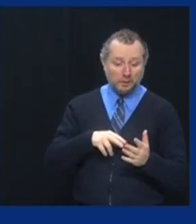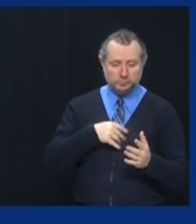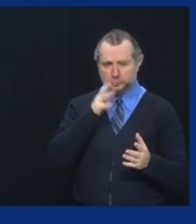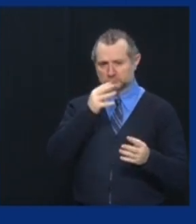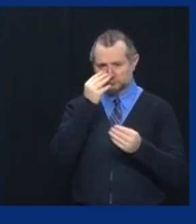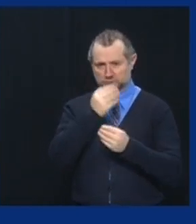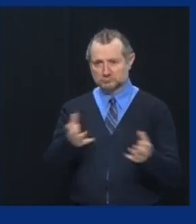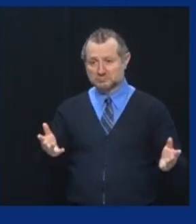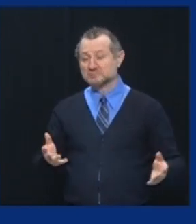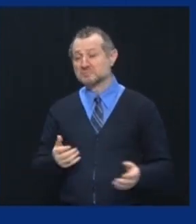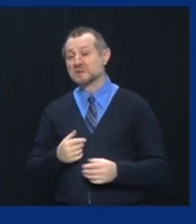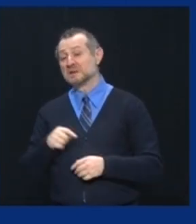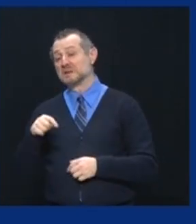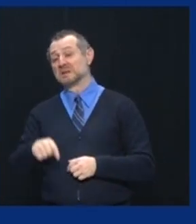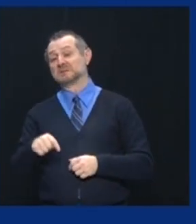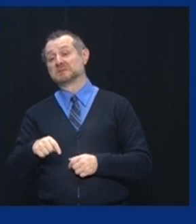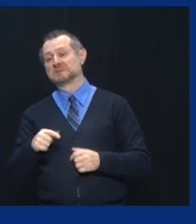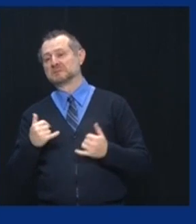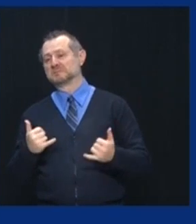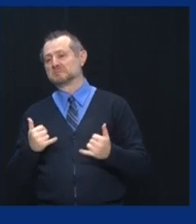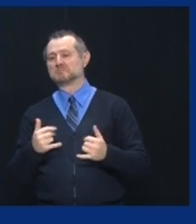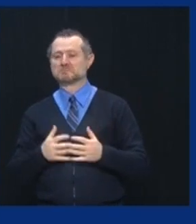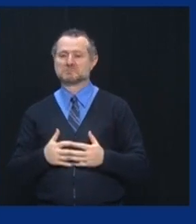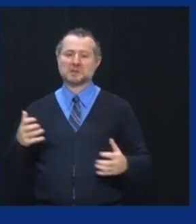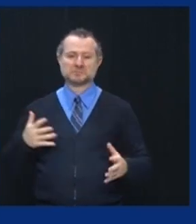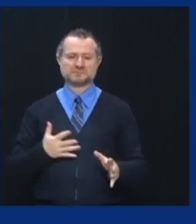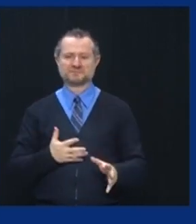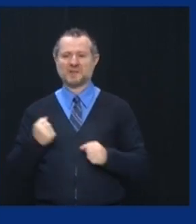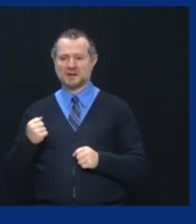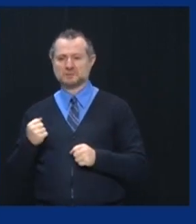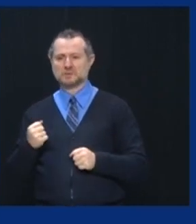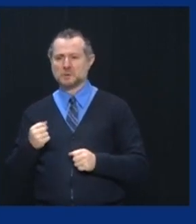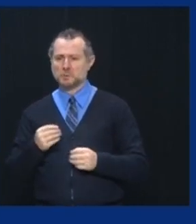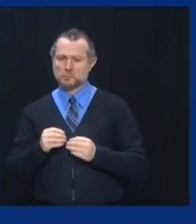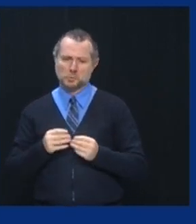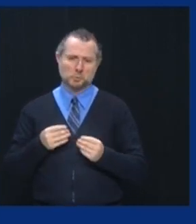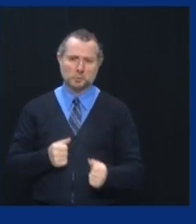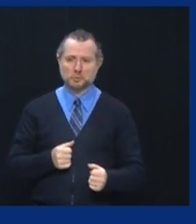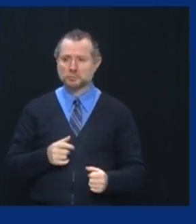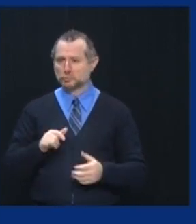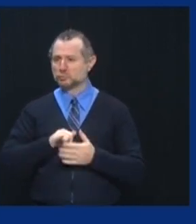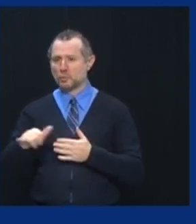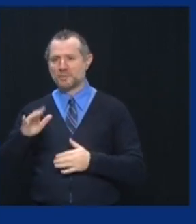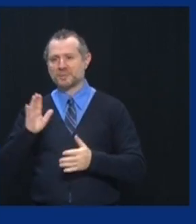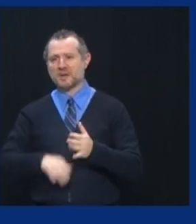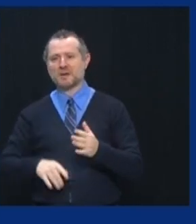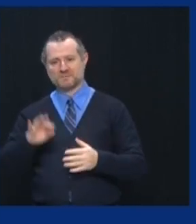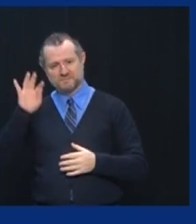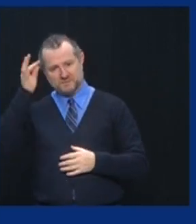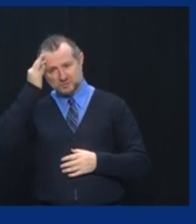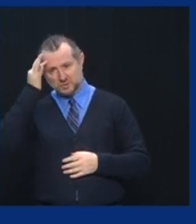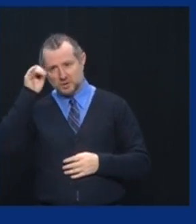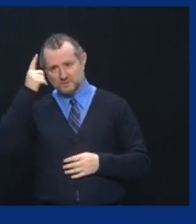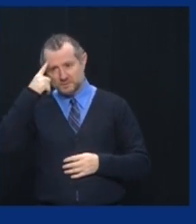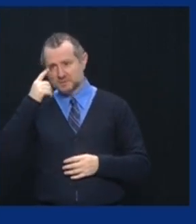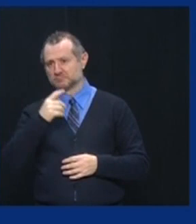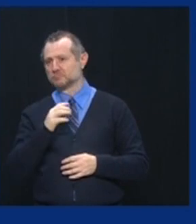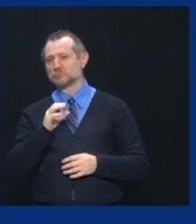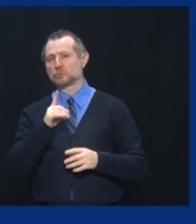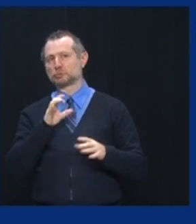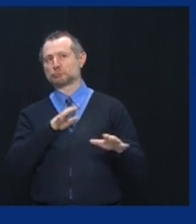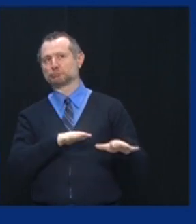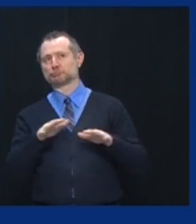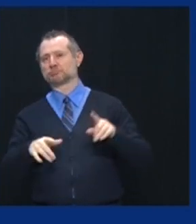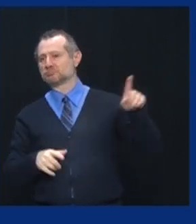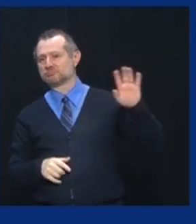this a lot quicker and a lot more efficiently than the federal government. The CDC takes a lot longer than that, and other states have